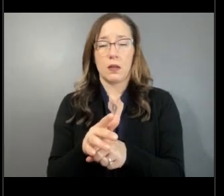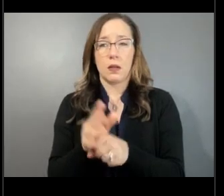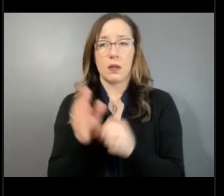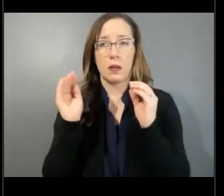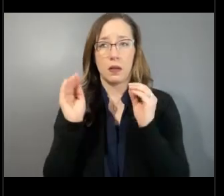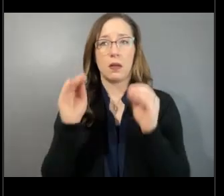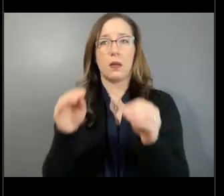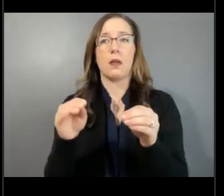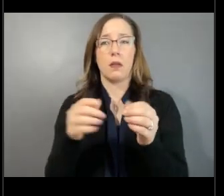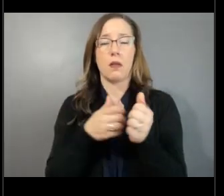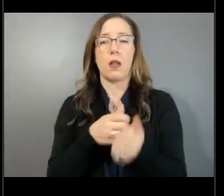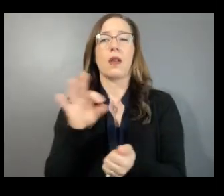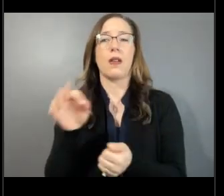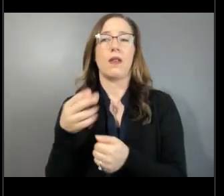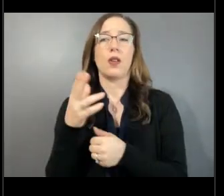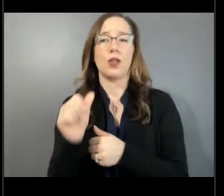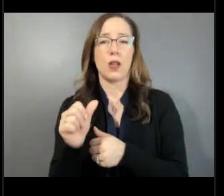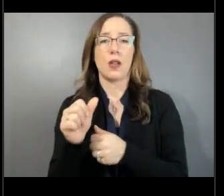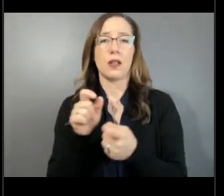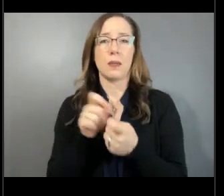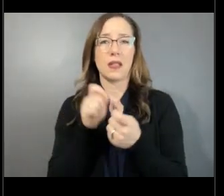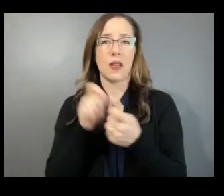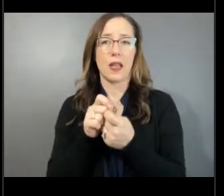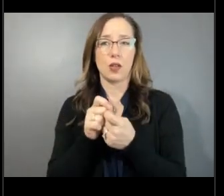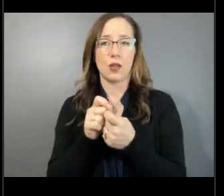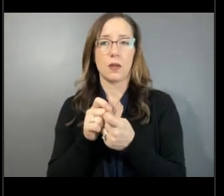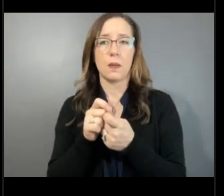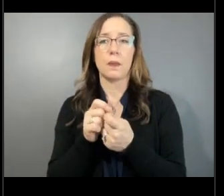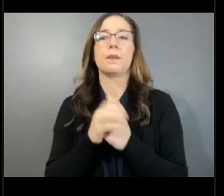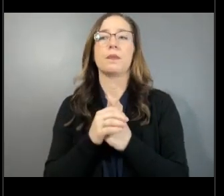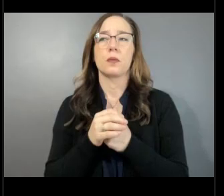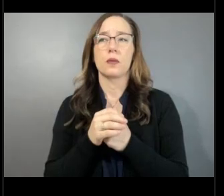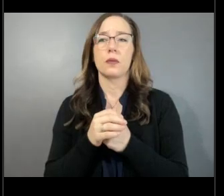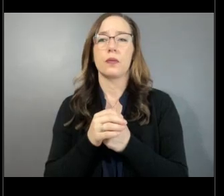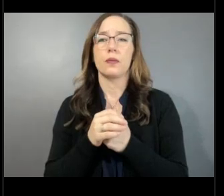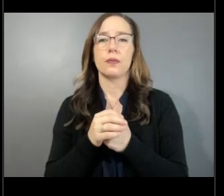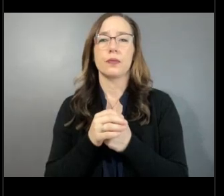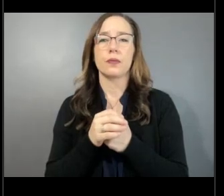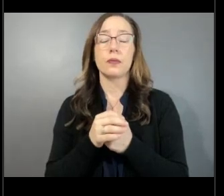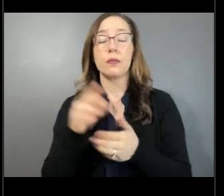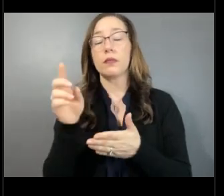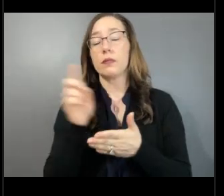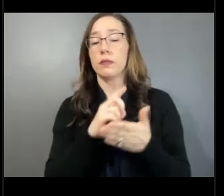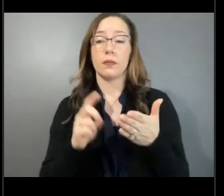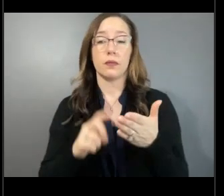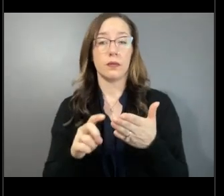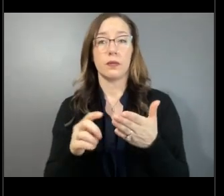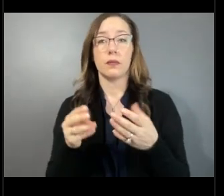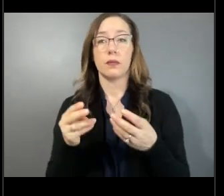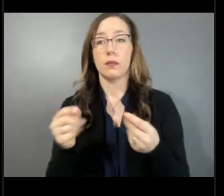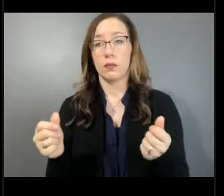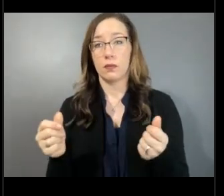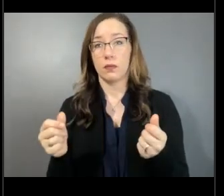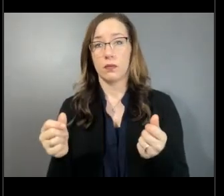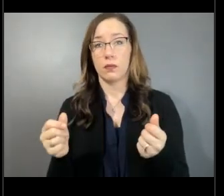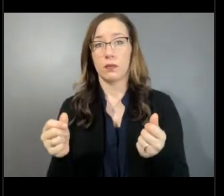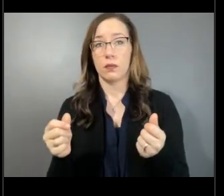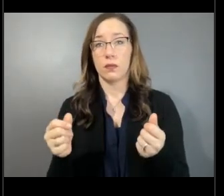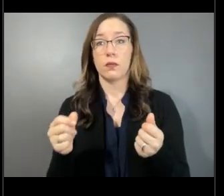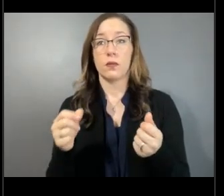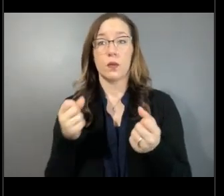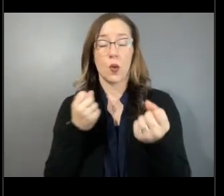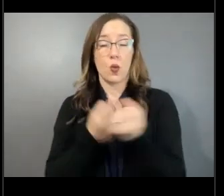according to FHA specifications. So the design solution when the reinforcing in